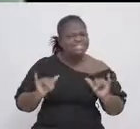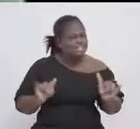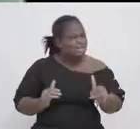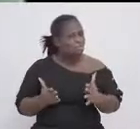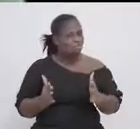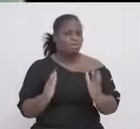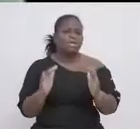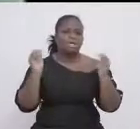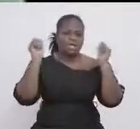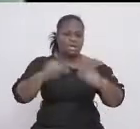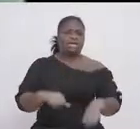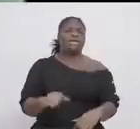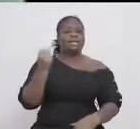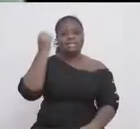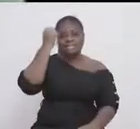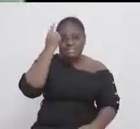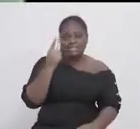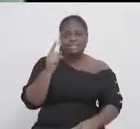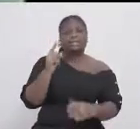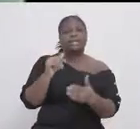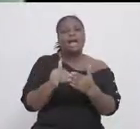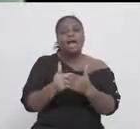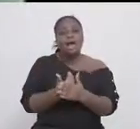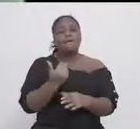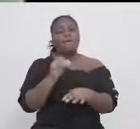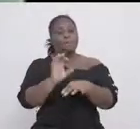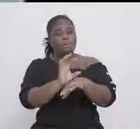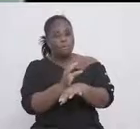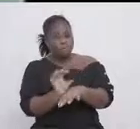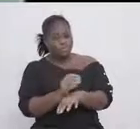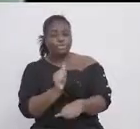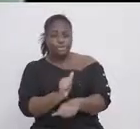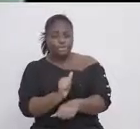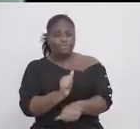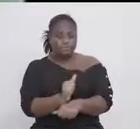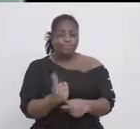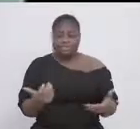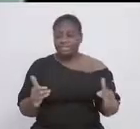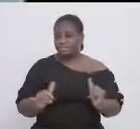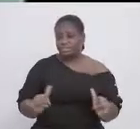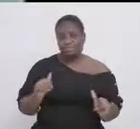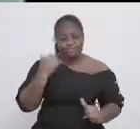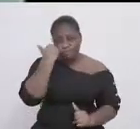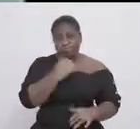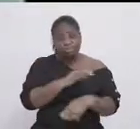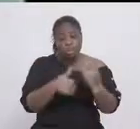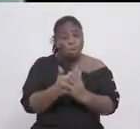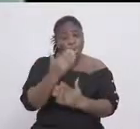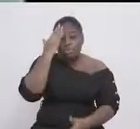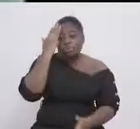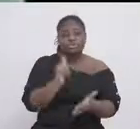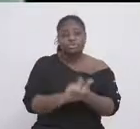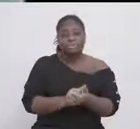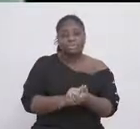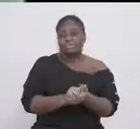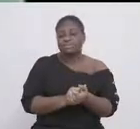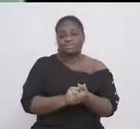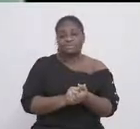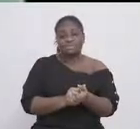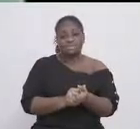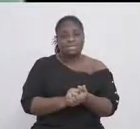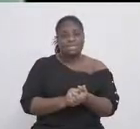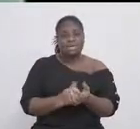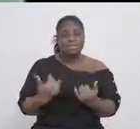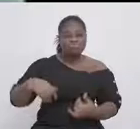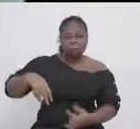they can be able to understand and program and also communicate with devices. We all know that lately, when we